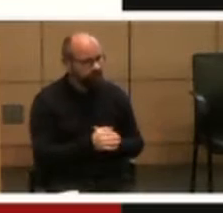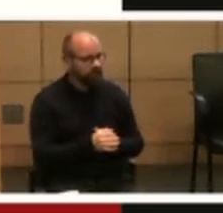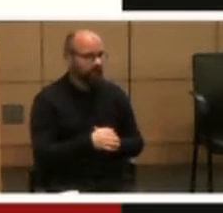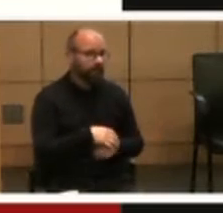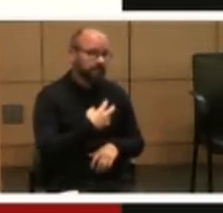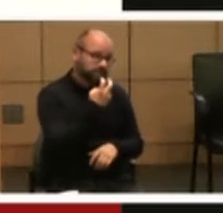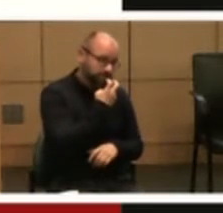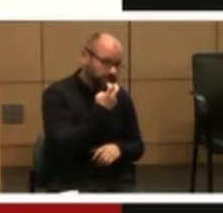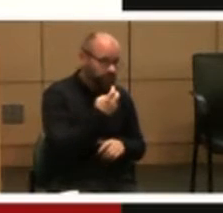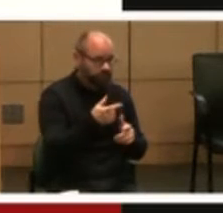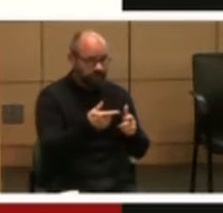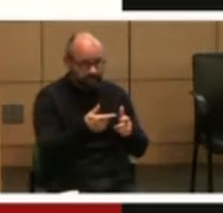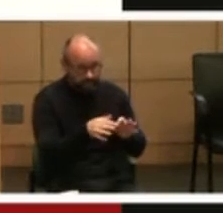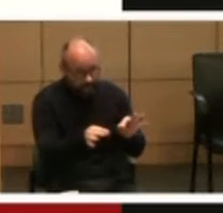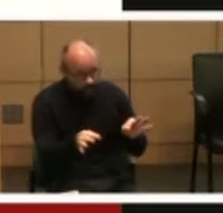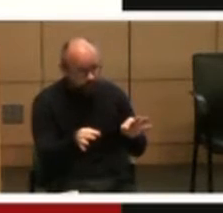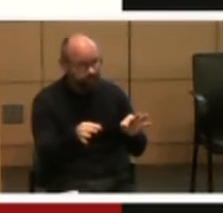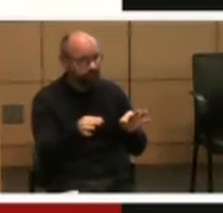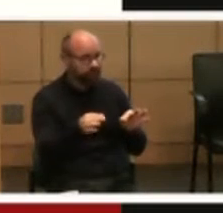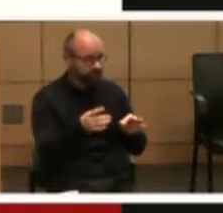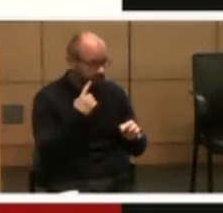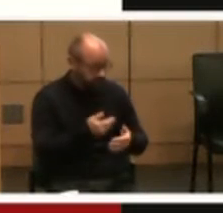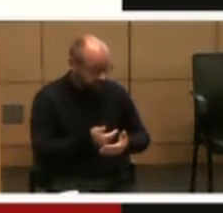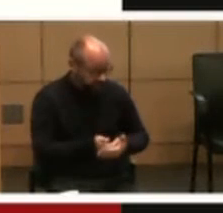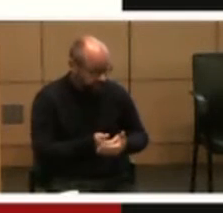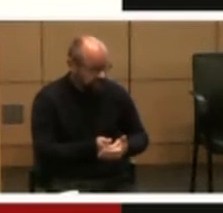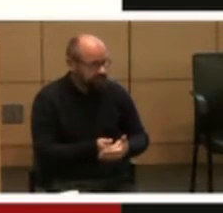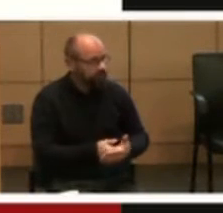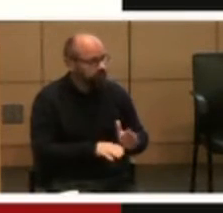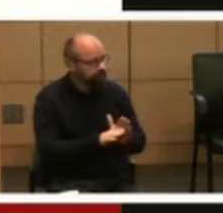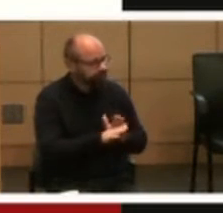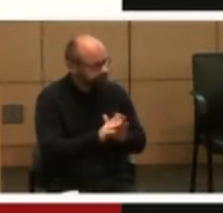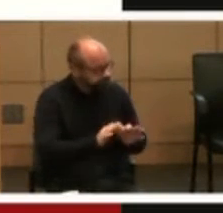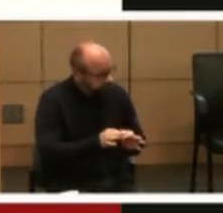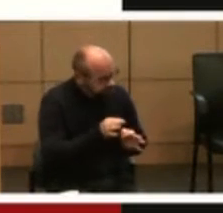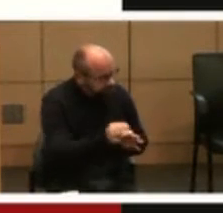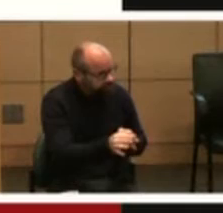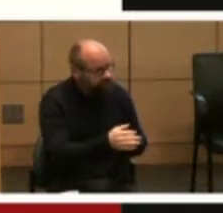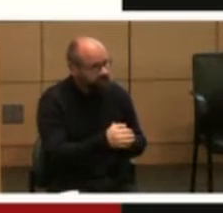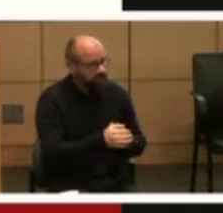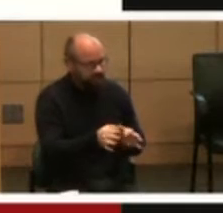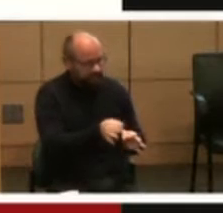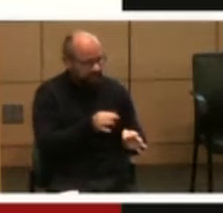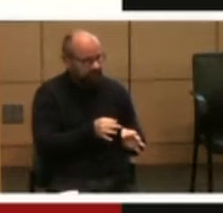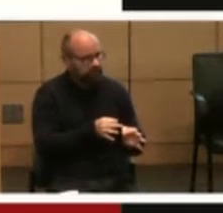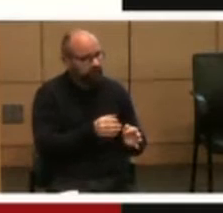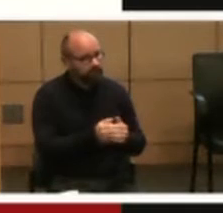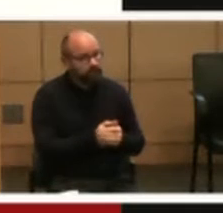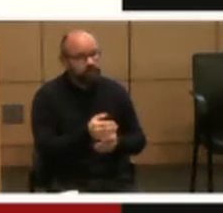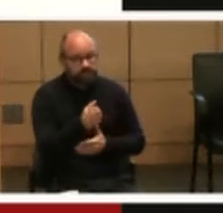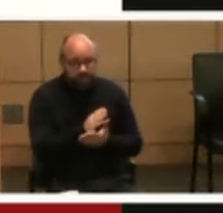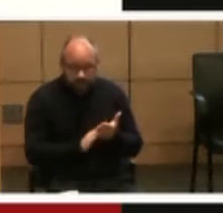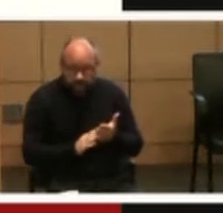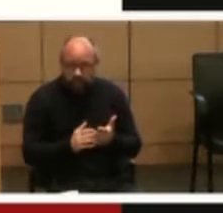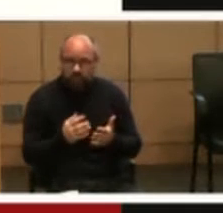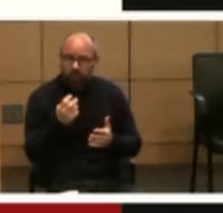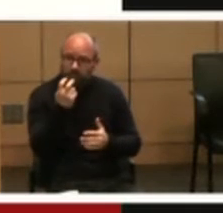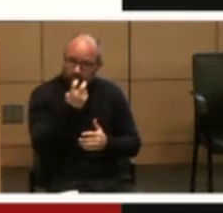infants and preschool children. Some school-age children may have speech and or language delays, but it's definitely not